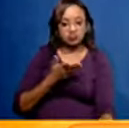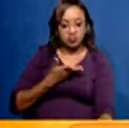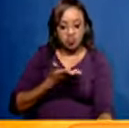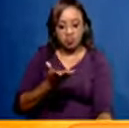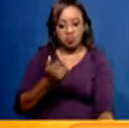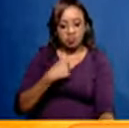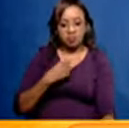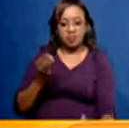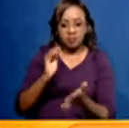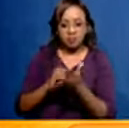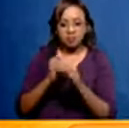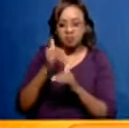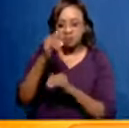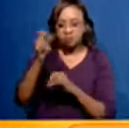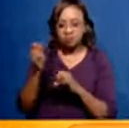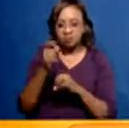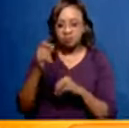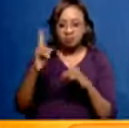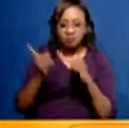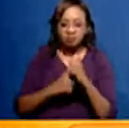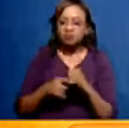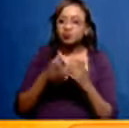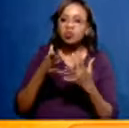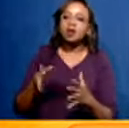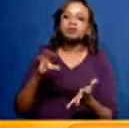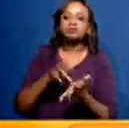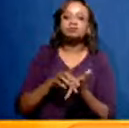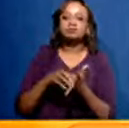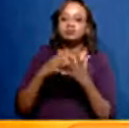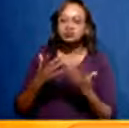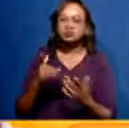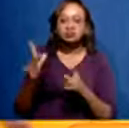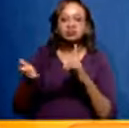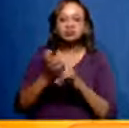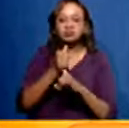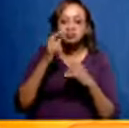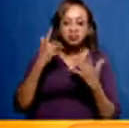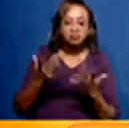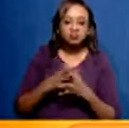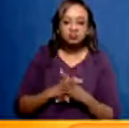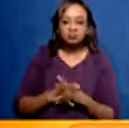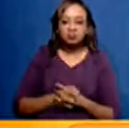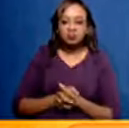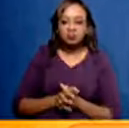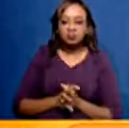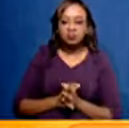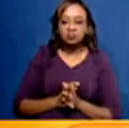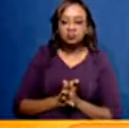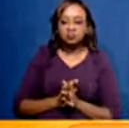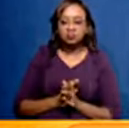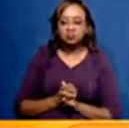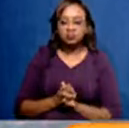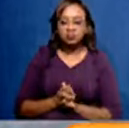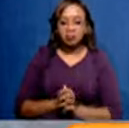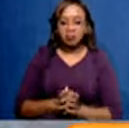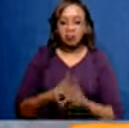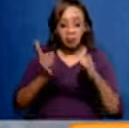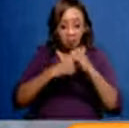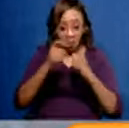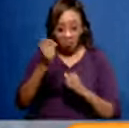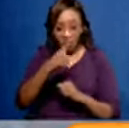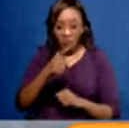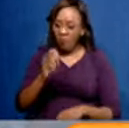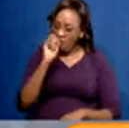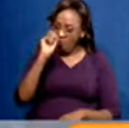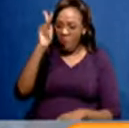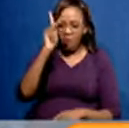in 6 months and say, okay, Patrick, where are we now? What have you achieved? What have you achieved with the team in the university? 6 months. 6 months from